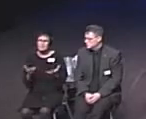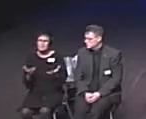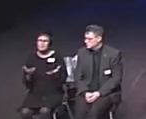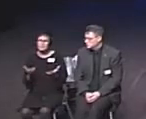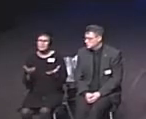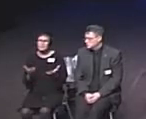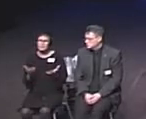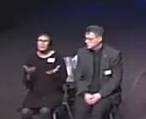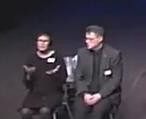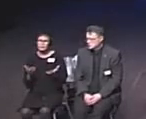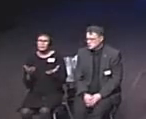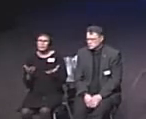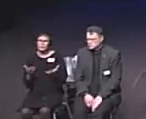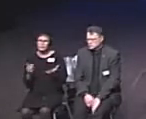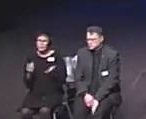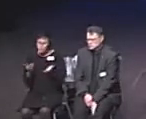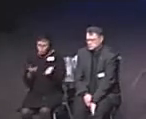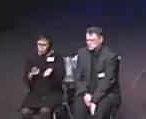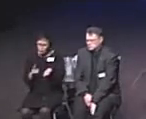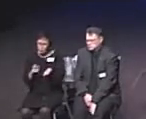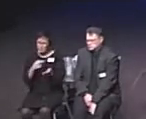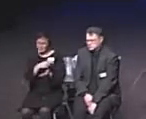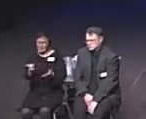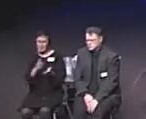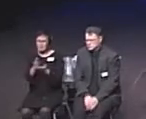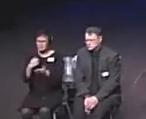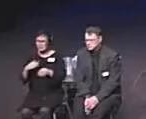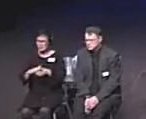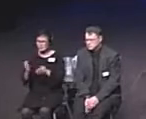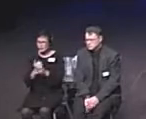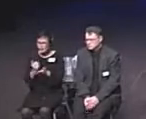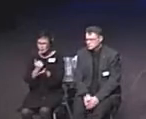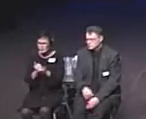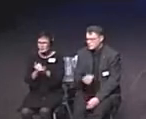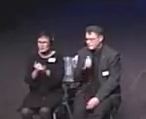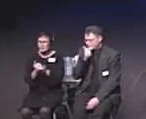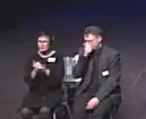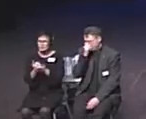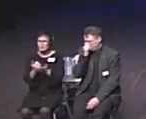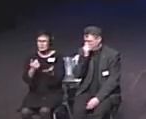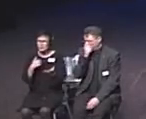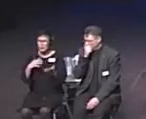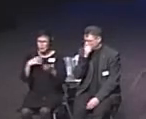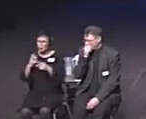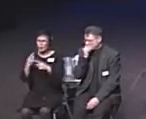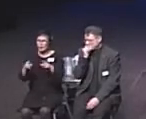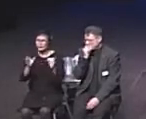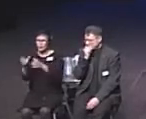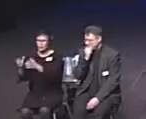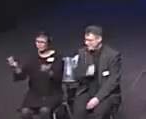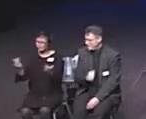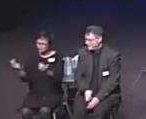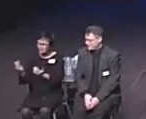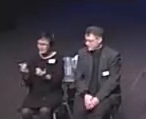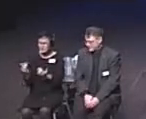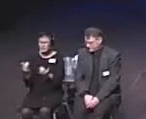we, of course, then used this when we had our co-creation groups And in these groups,